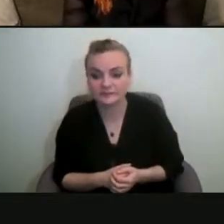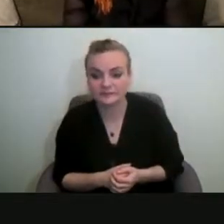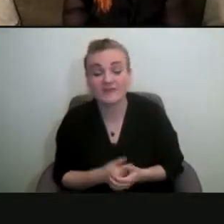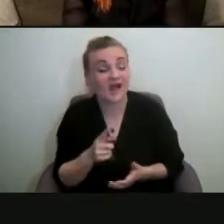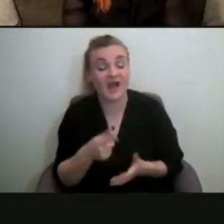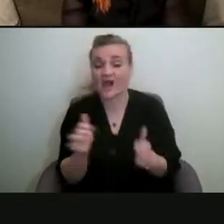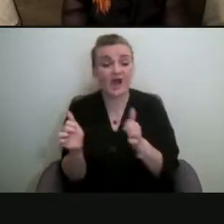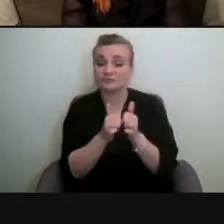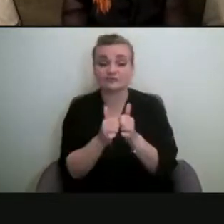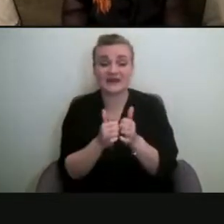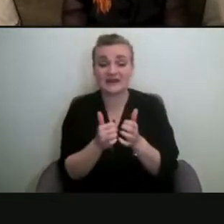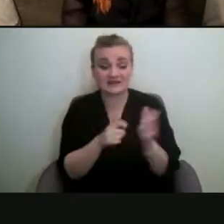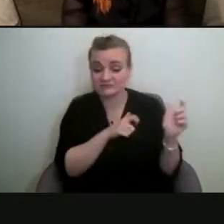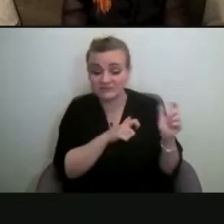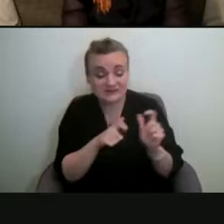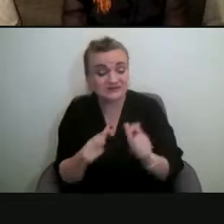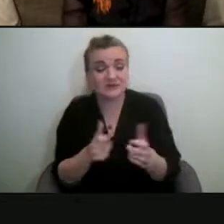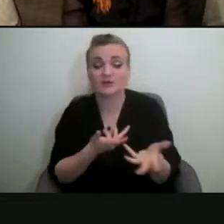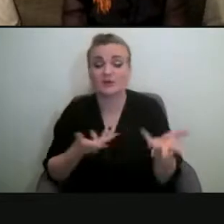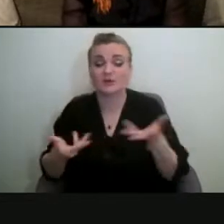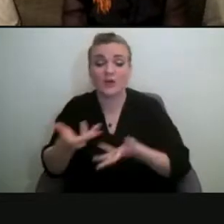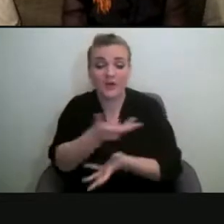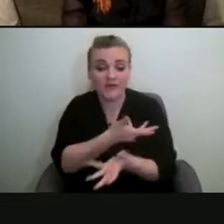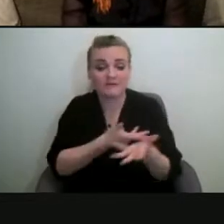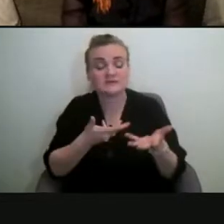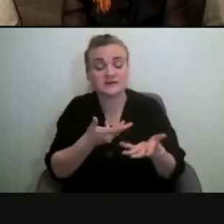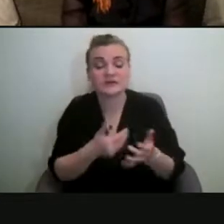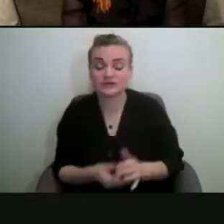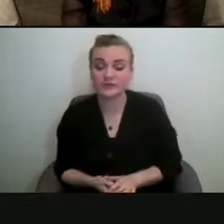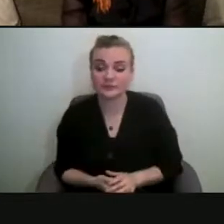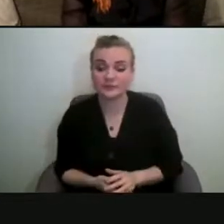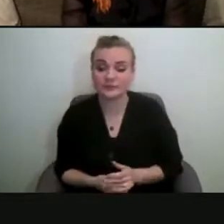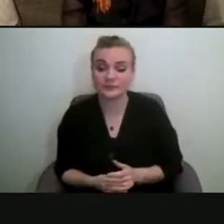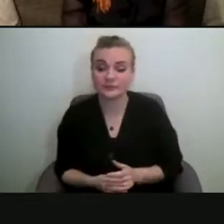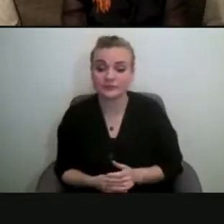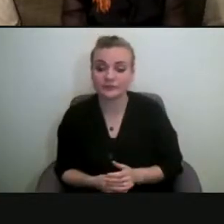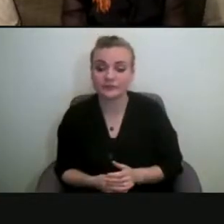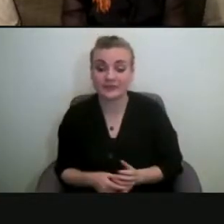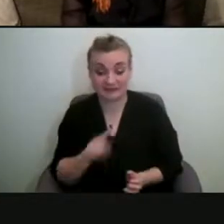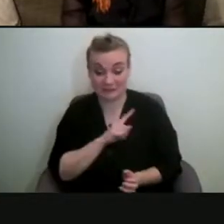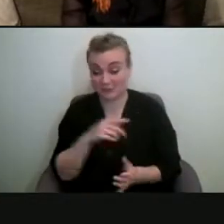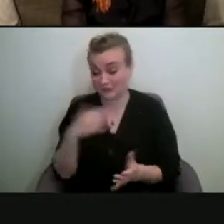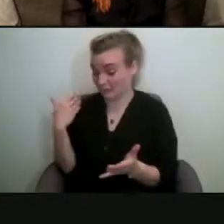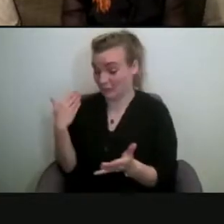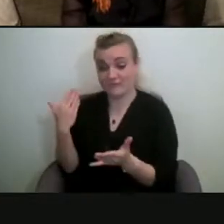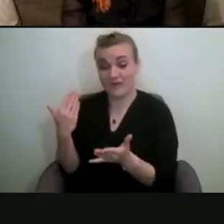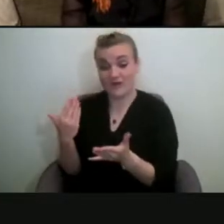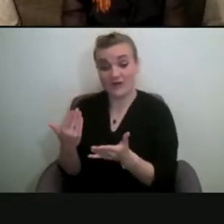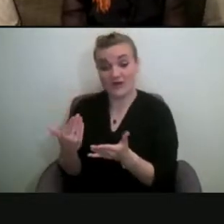the conversations, because I think so far we have a lot of